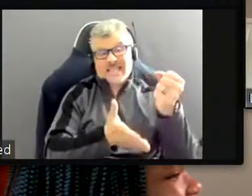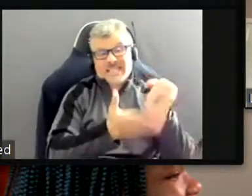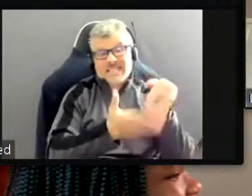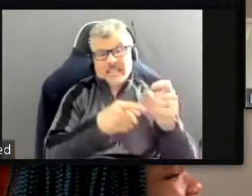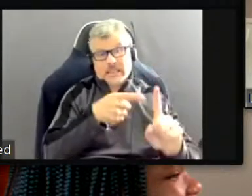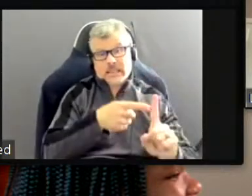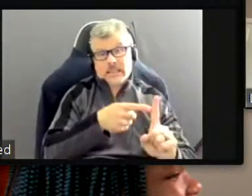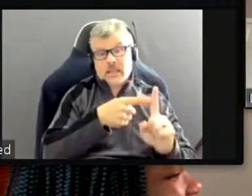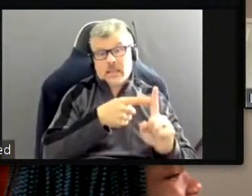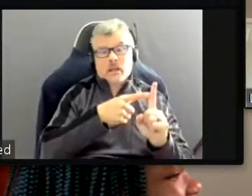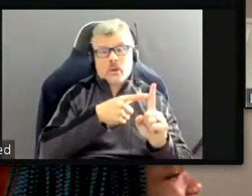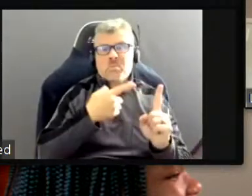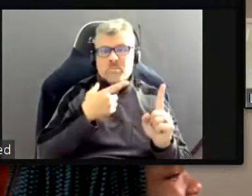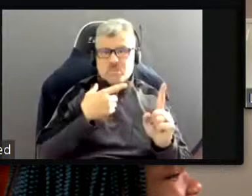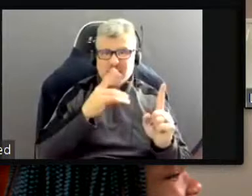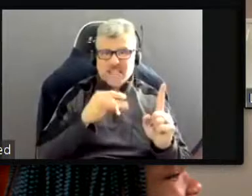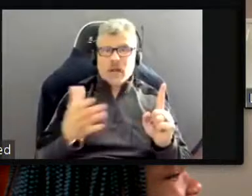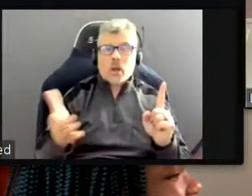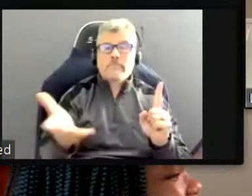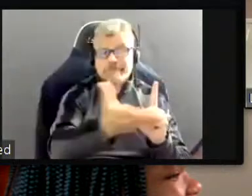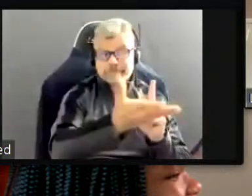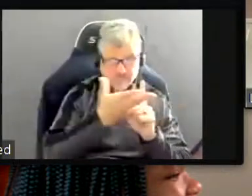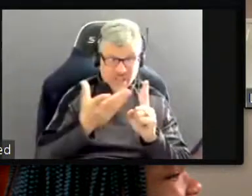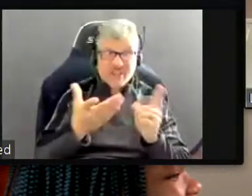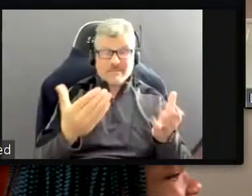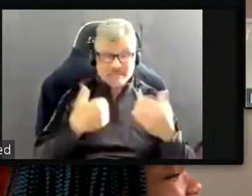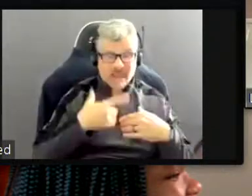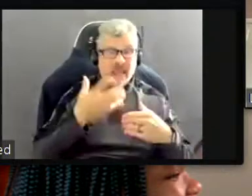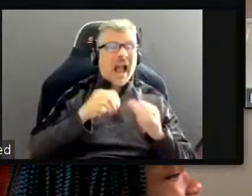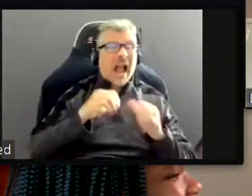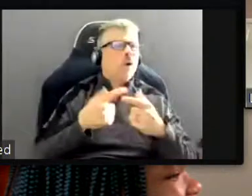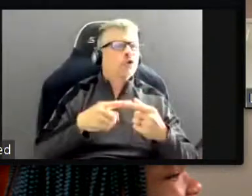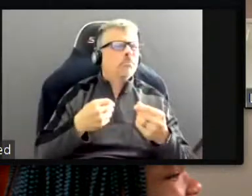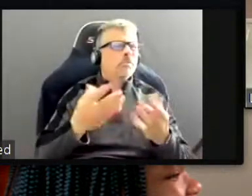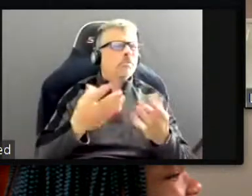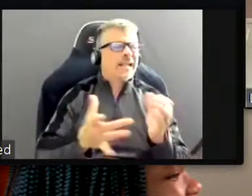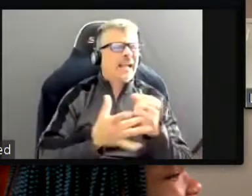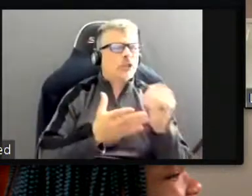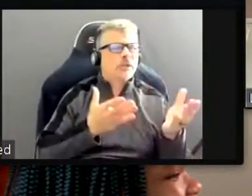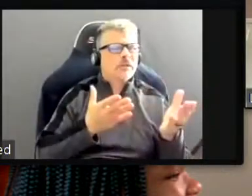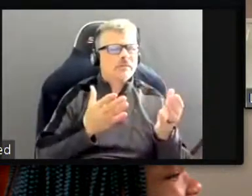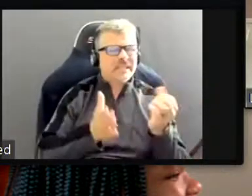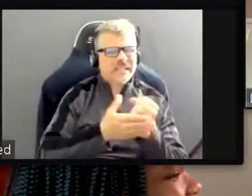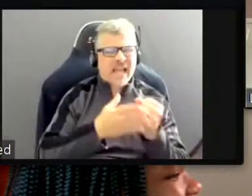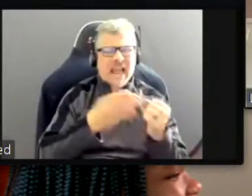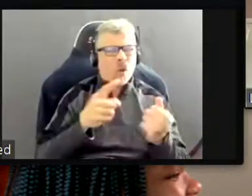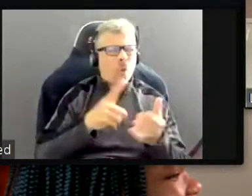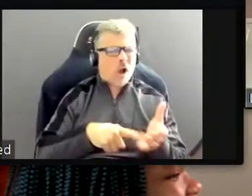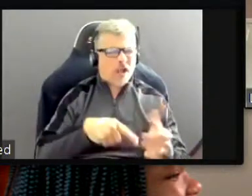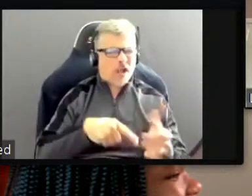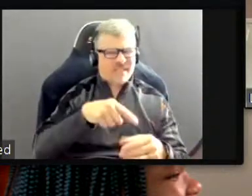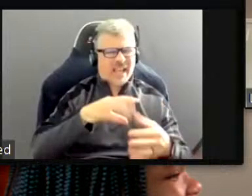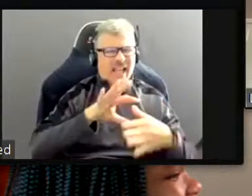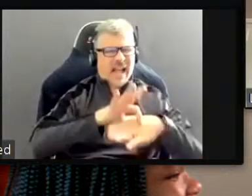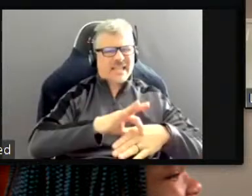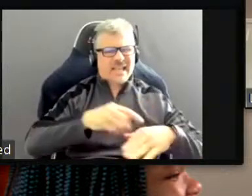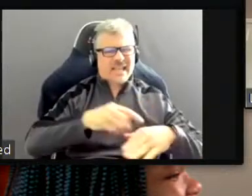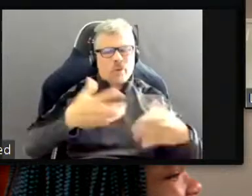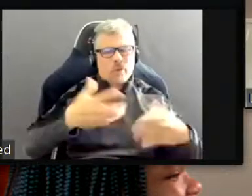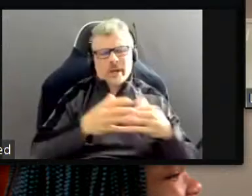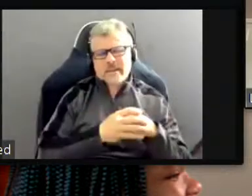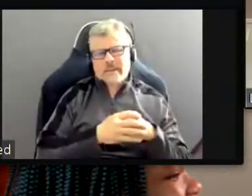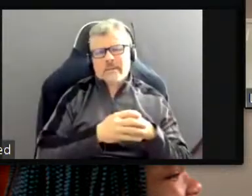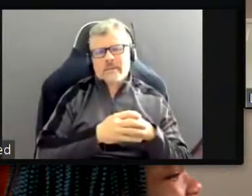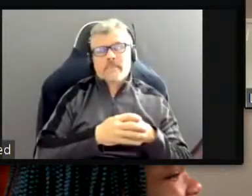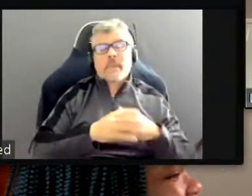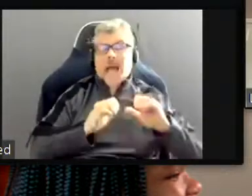heard from everybody about how to provide technical assistance and then what should be included, what the content should be. So in terms of the